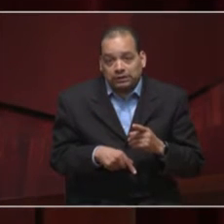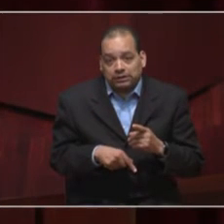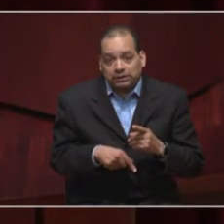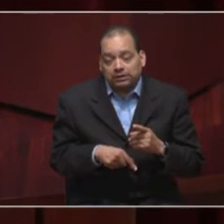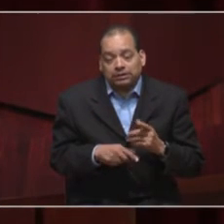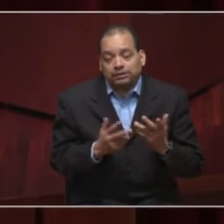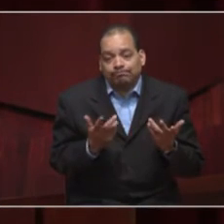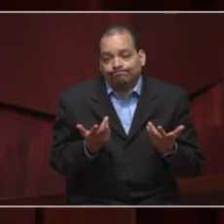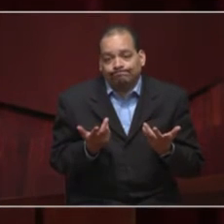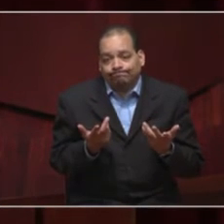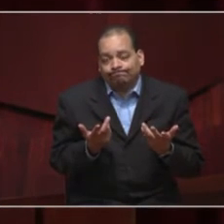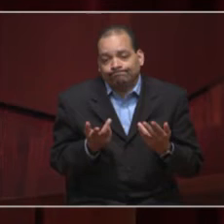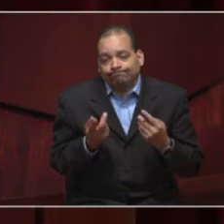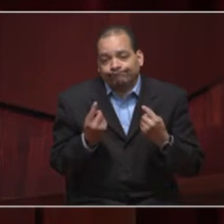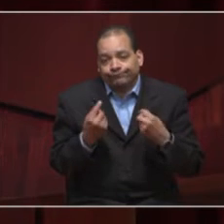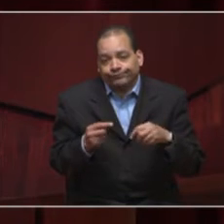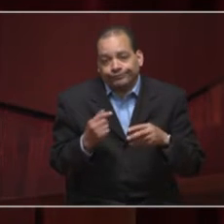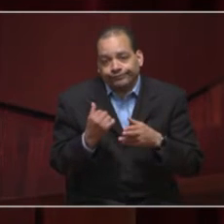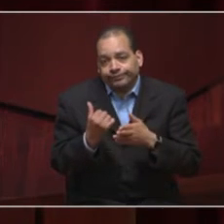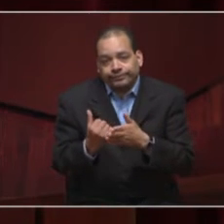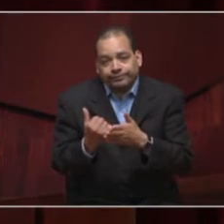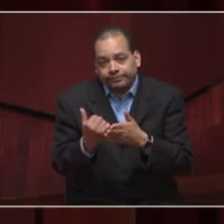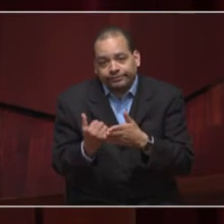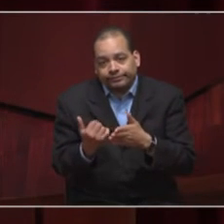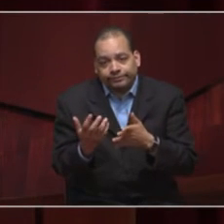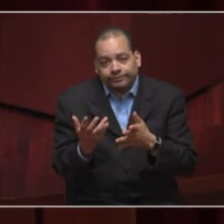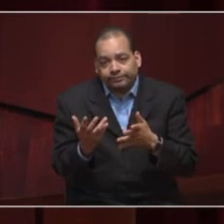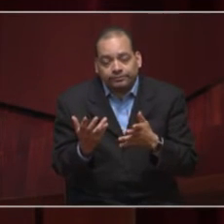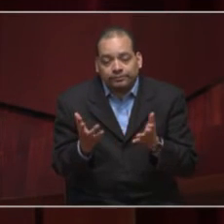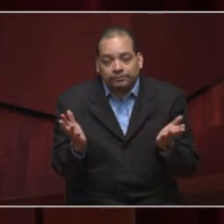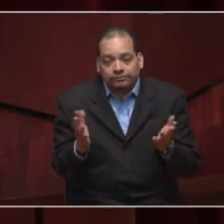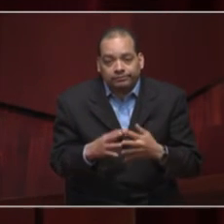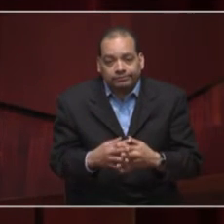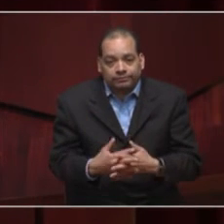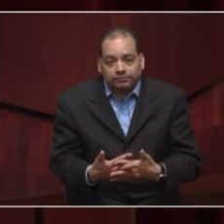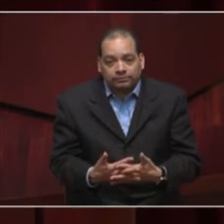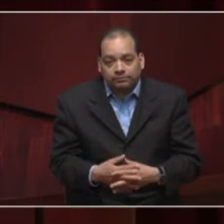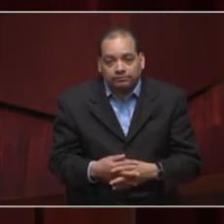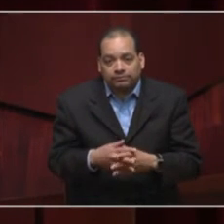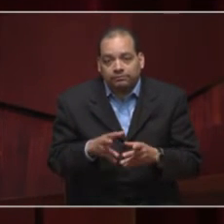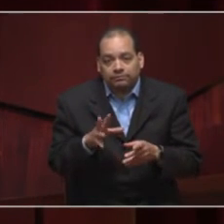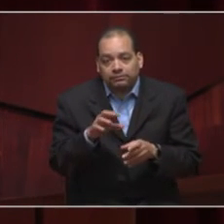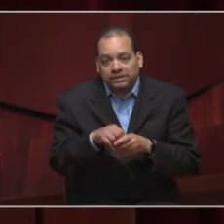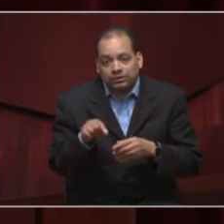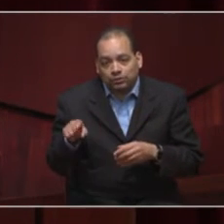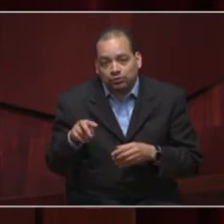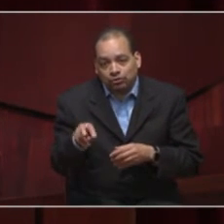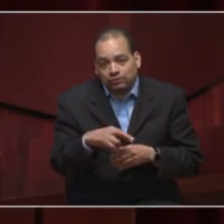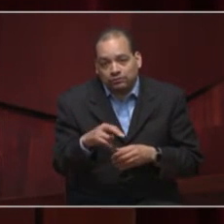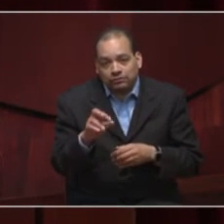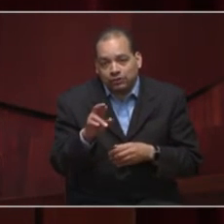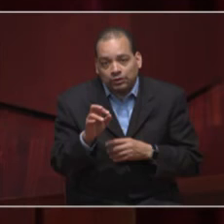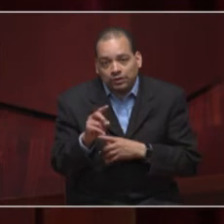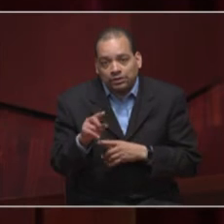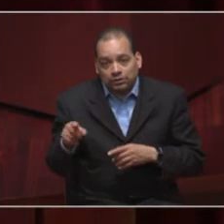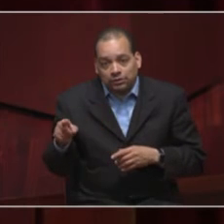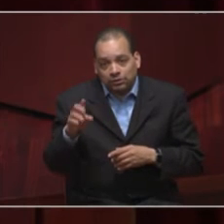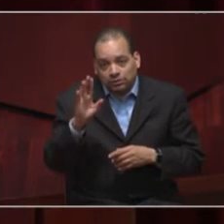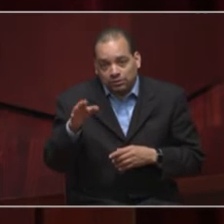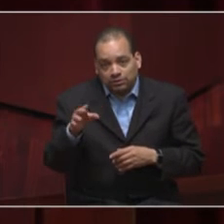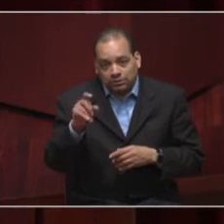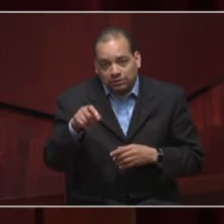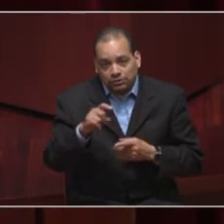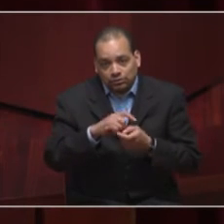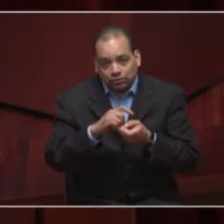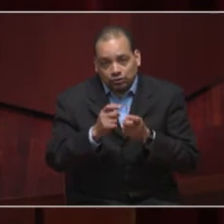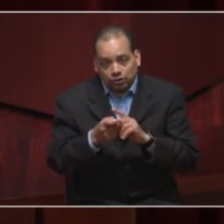commit to trying to get those reflected in the transfer request we load for you, and you will need to make those changes,